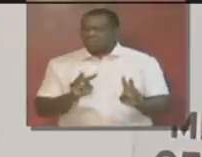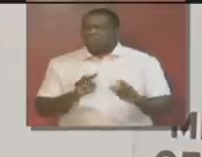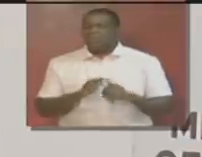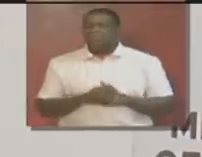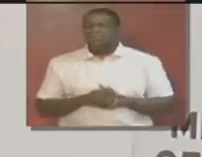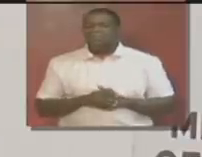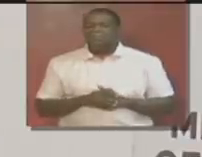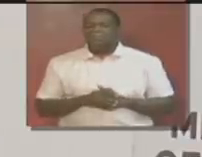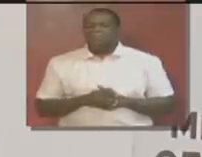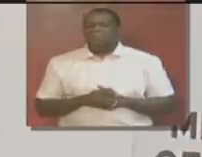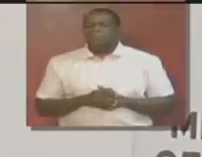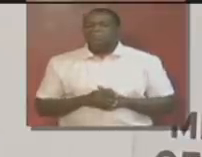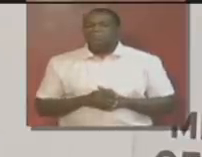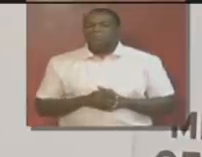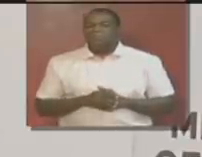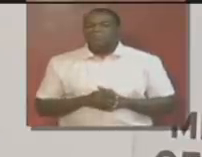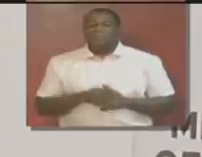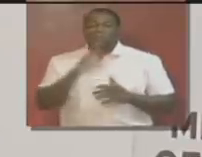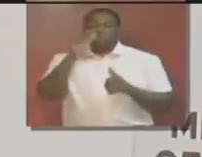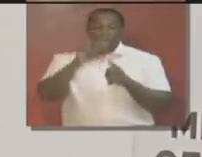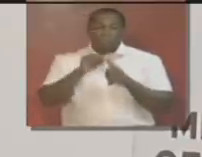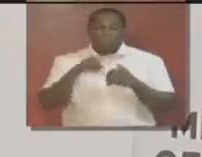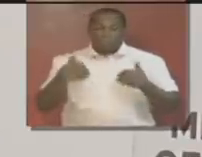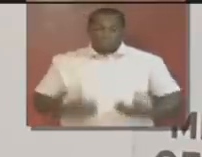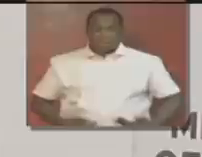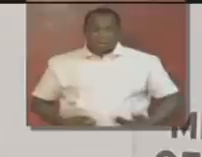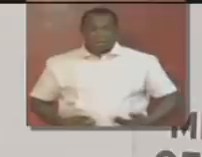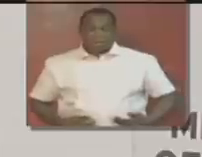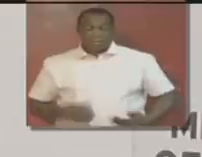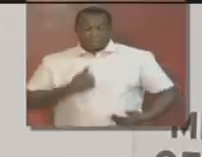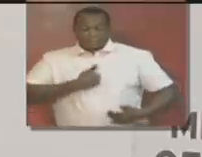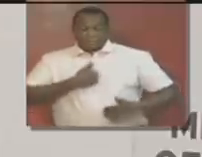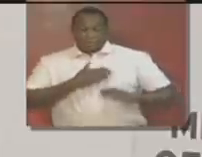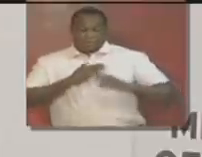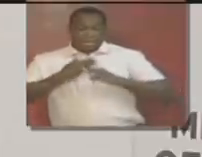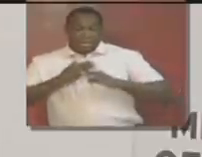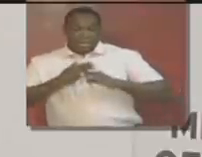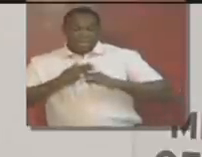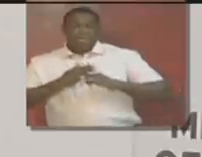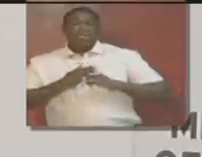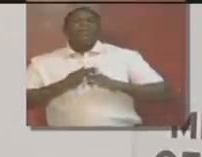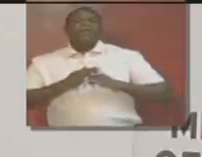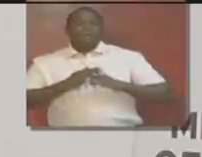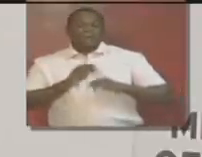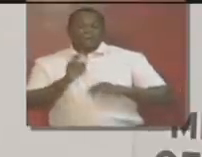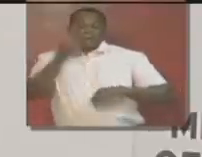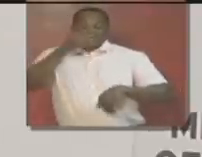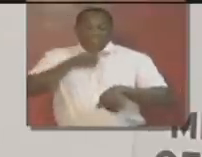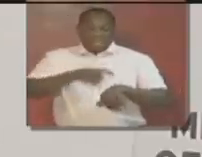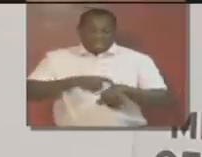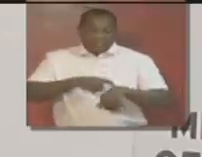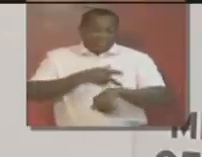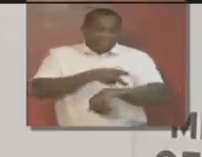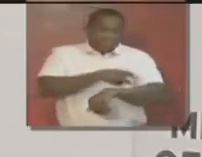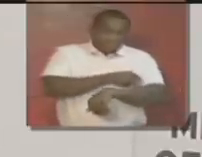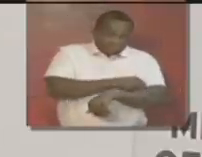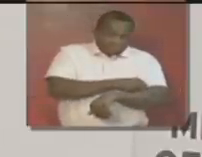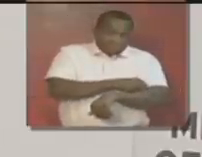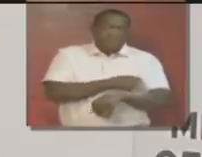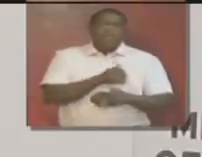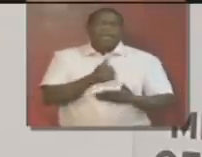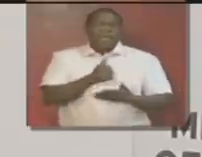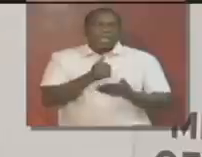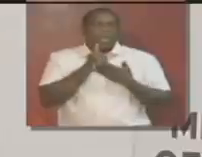responds higher to the first dose and then the second dose if you have had a 2-dose session. And I'm trying to remember what's the second